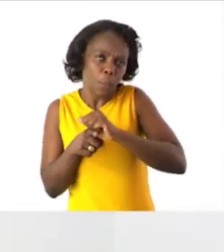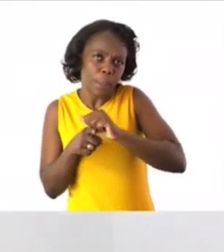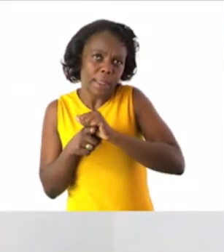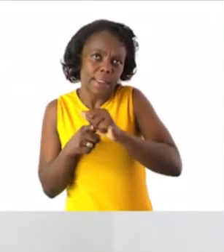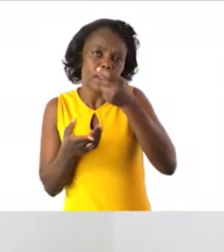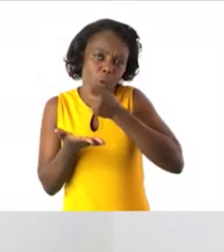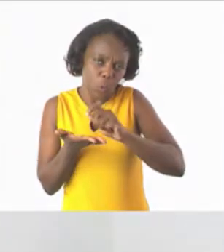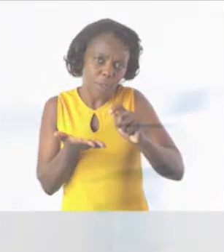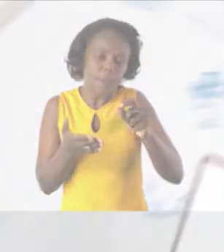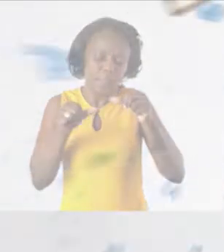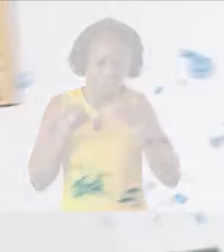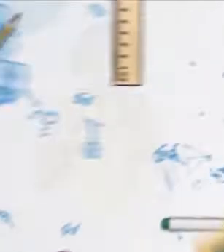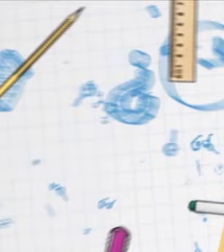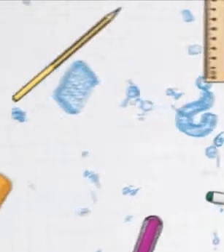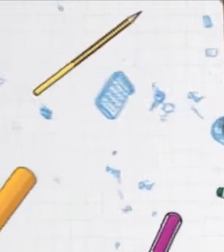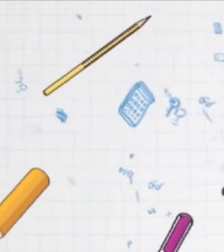handwriting nicely there.